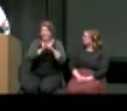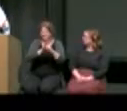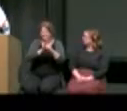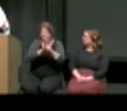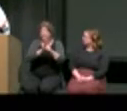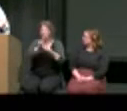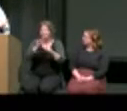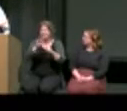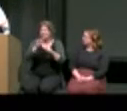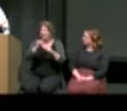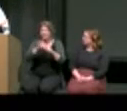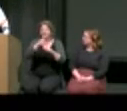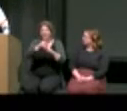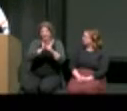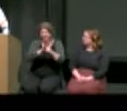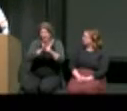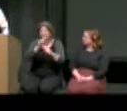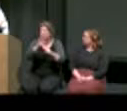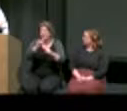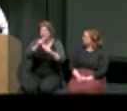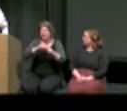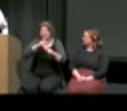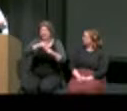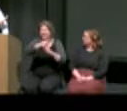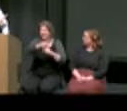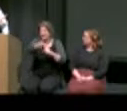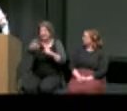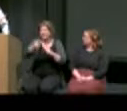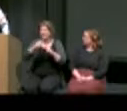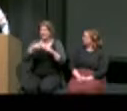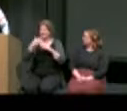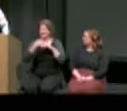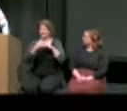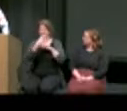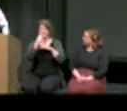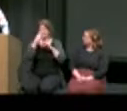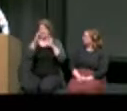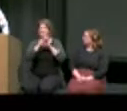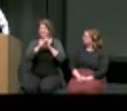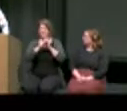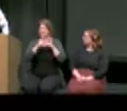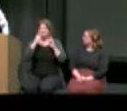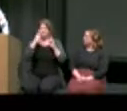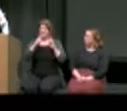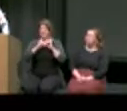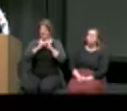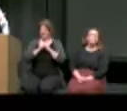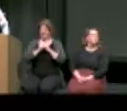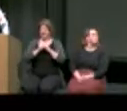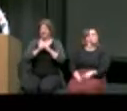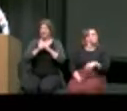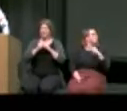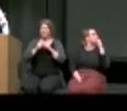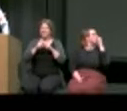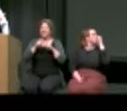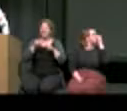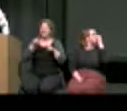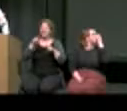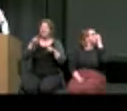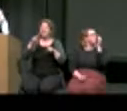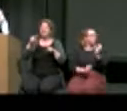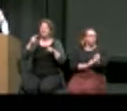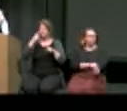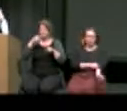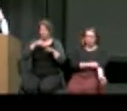which you can kind of, I think it's the next slide that has it, but here's just a couple more. You can kind of see that launching nose angled up a little